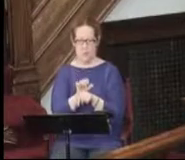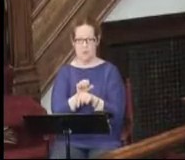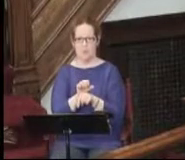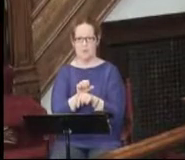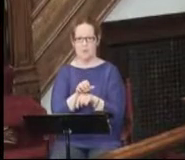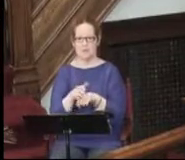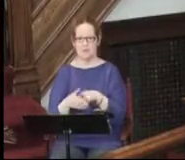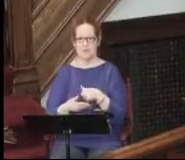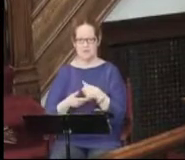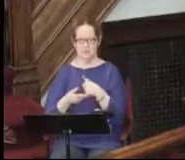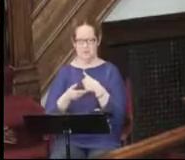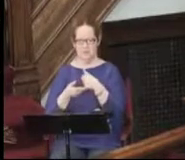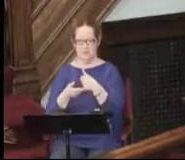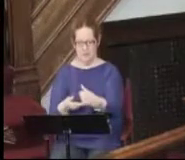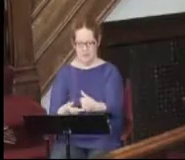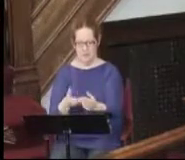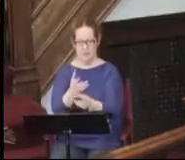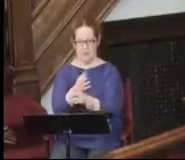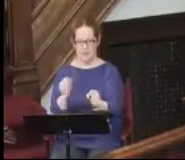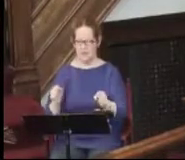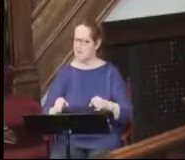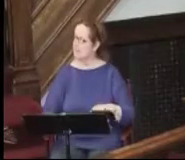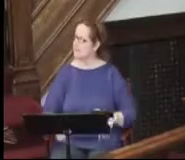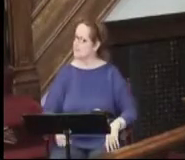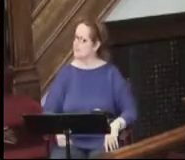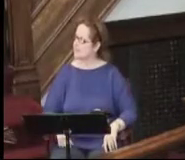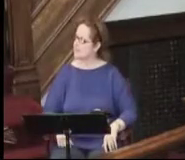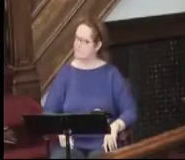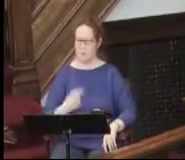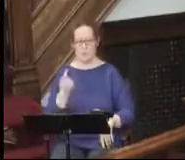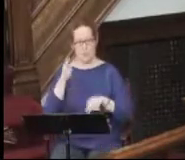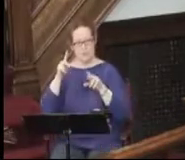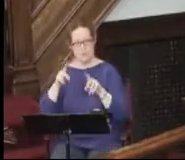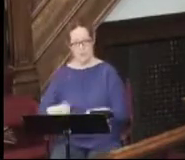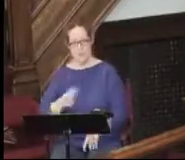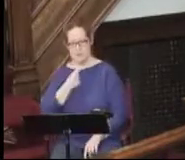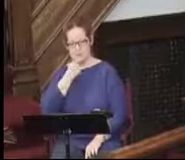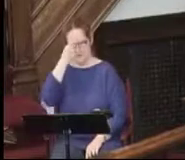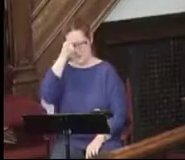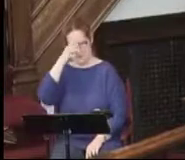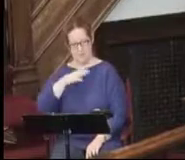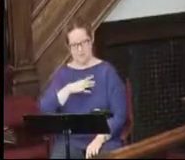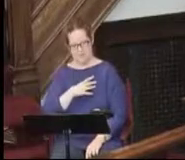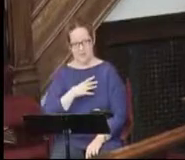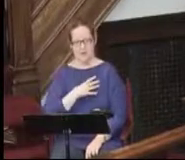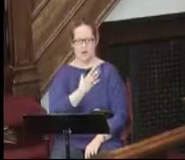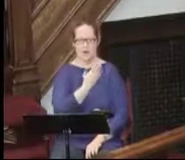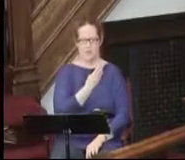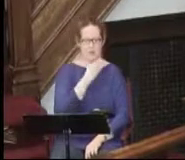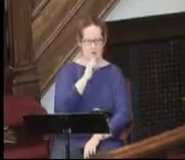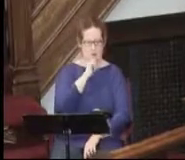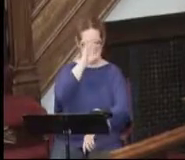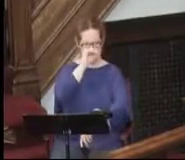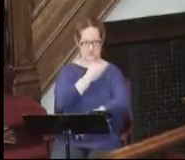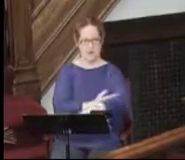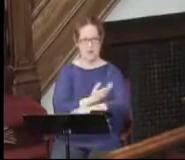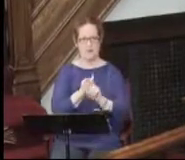of to save them. One person is a gay man with a 14-year-old son from